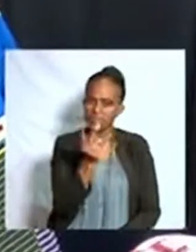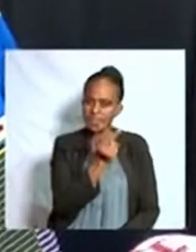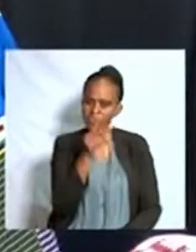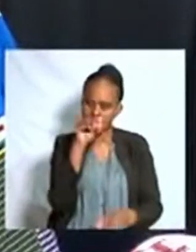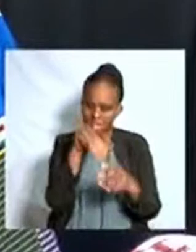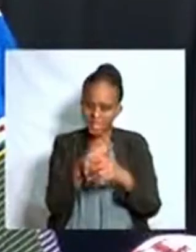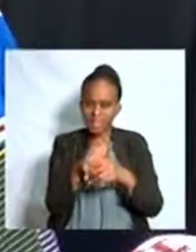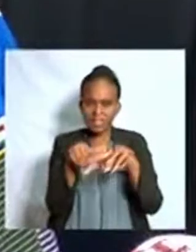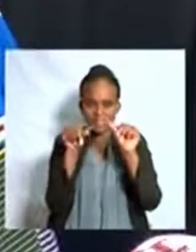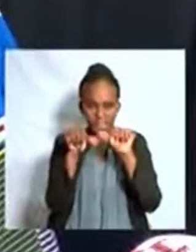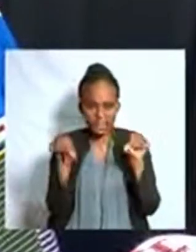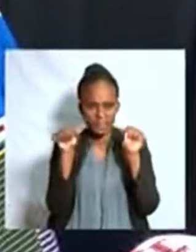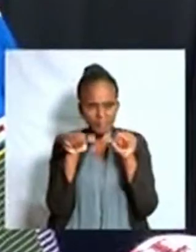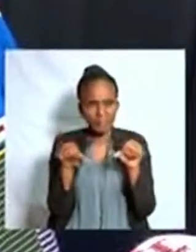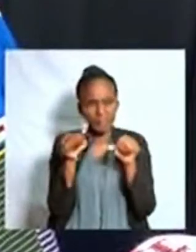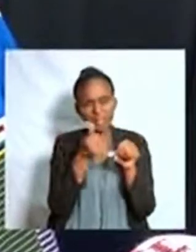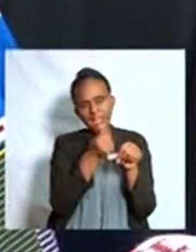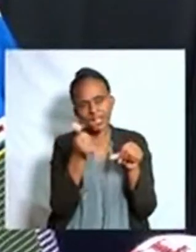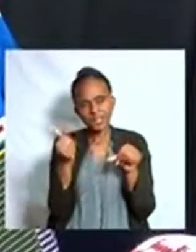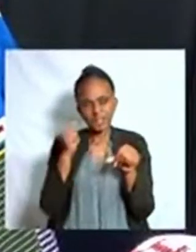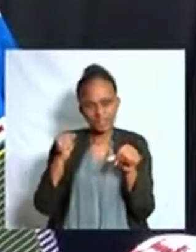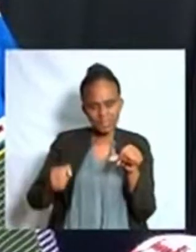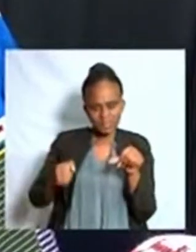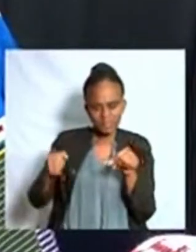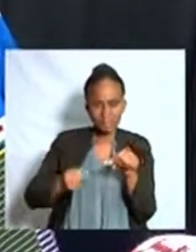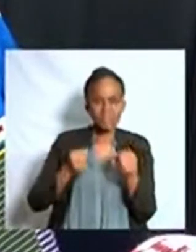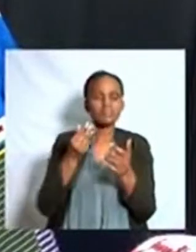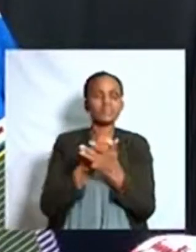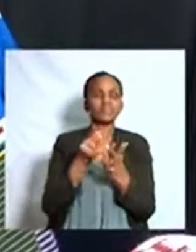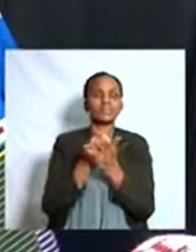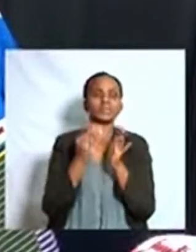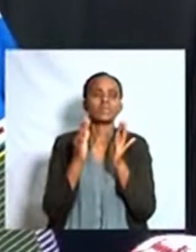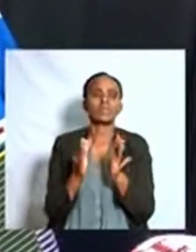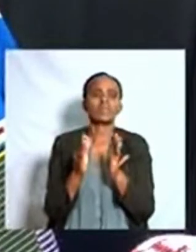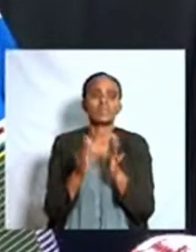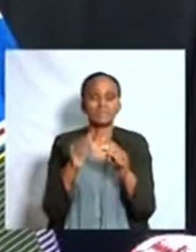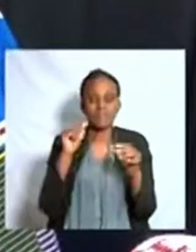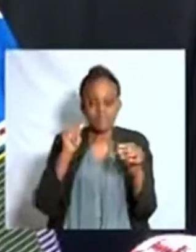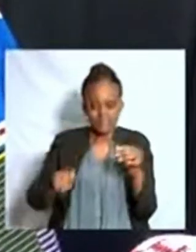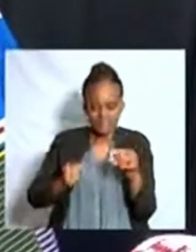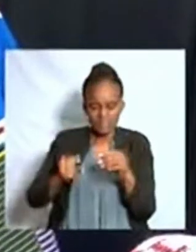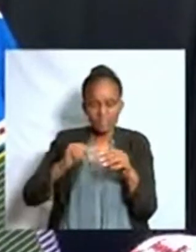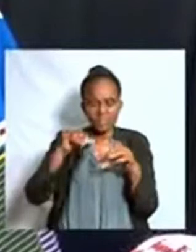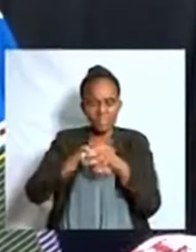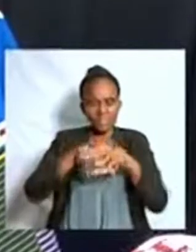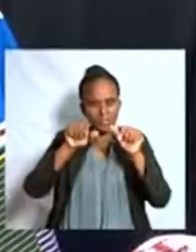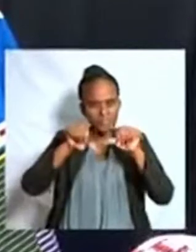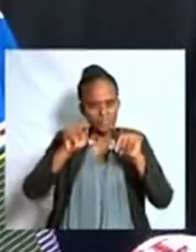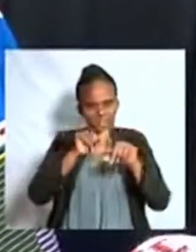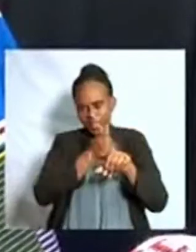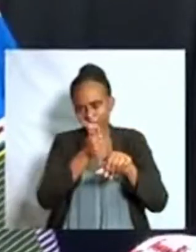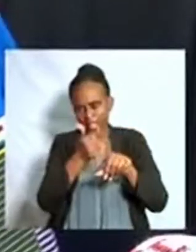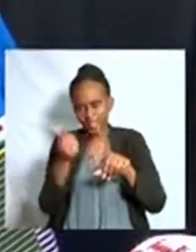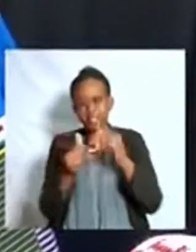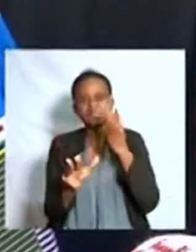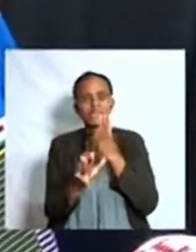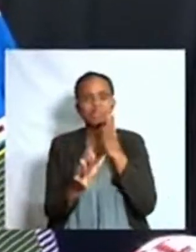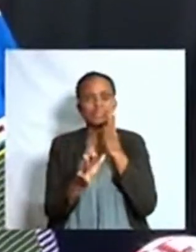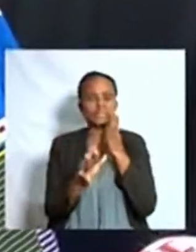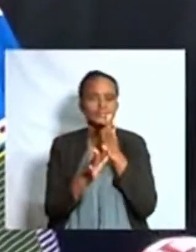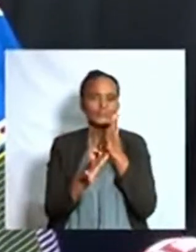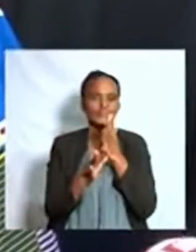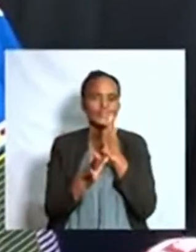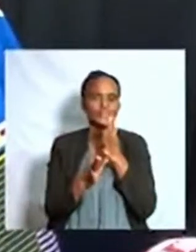internal. The other one was a chief accountant, chief internal auditor, I think. Yeah, the other one was deputy.